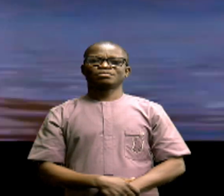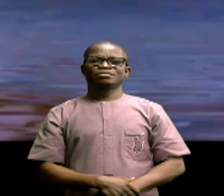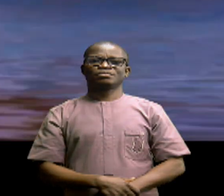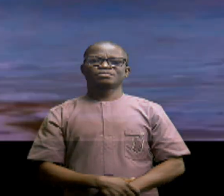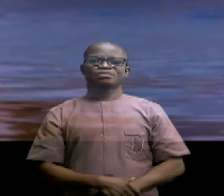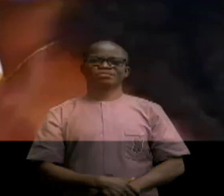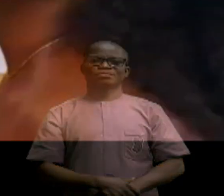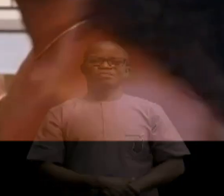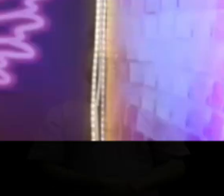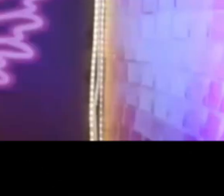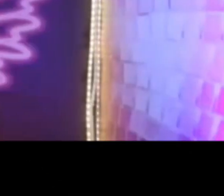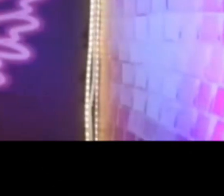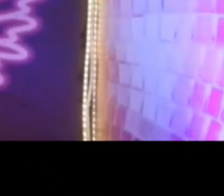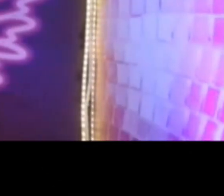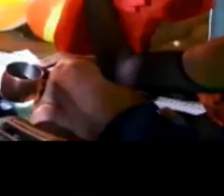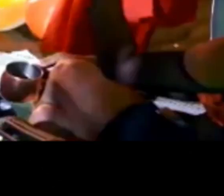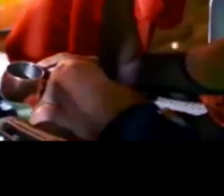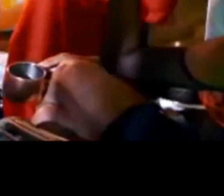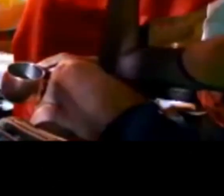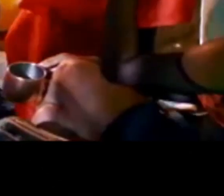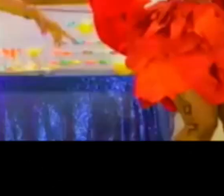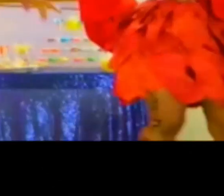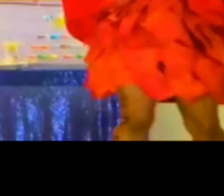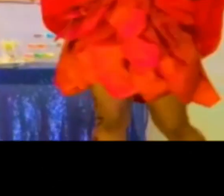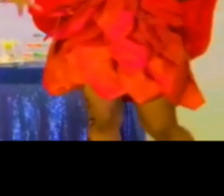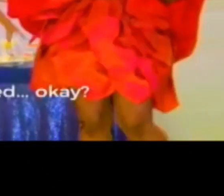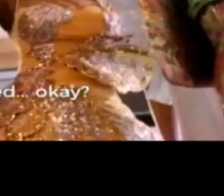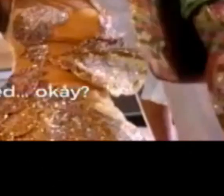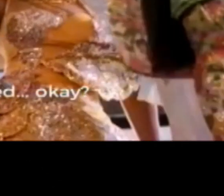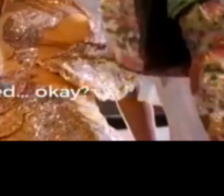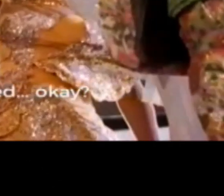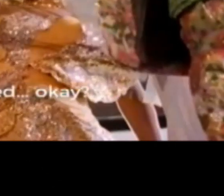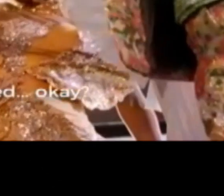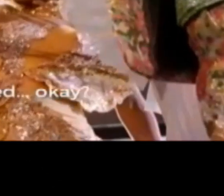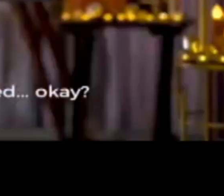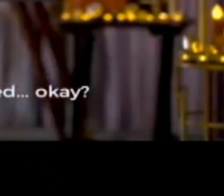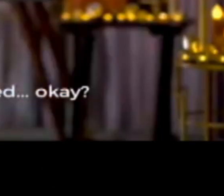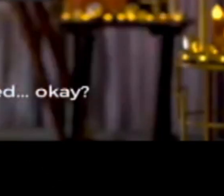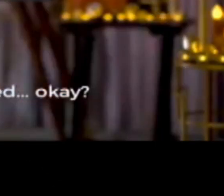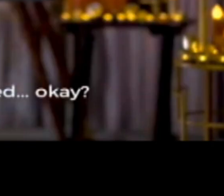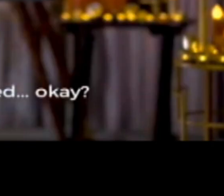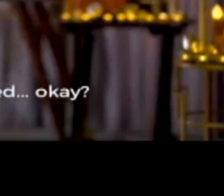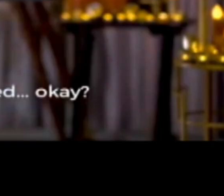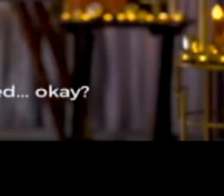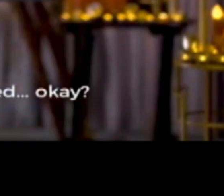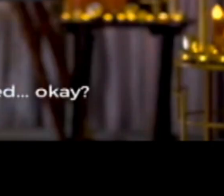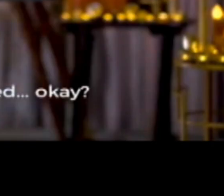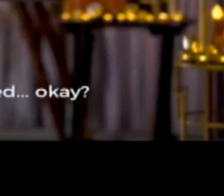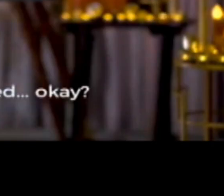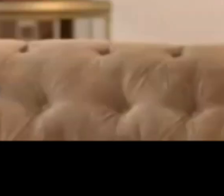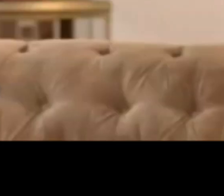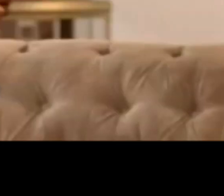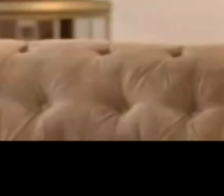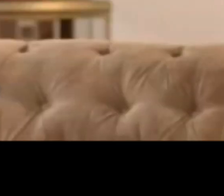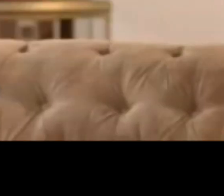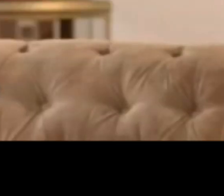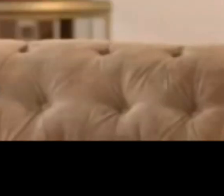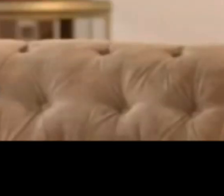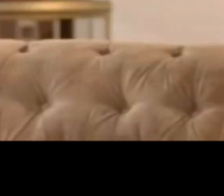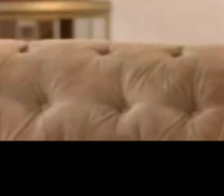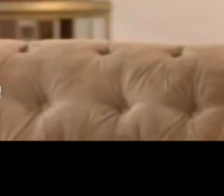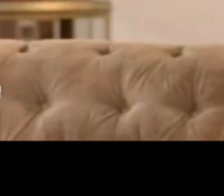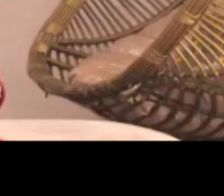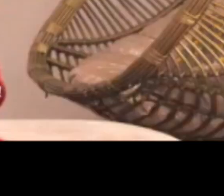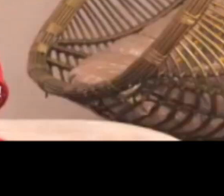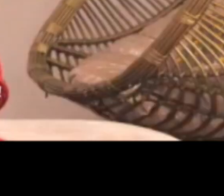They are real. They are the drama queens of Abuja. If you're not real, you will be consumed, okay? Stop calling me